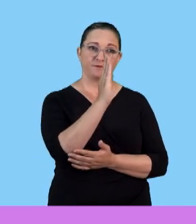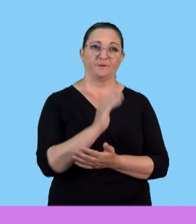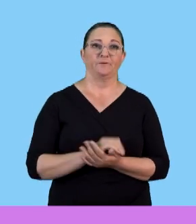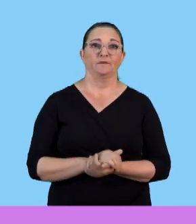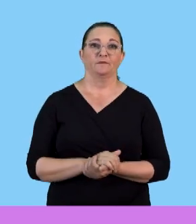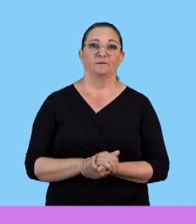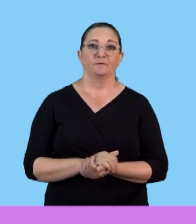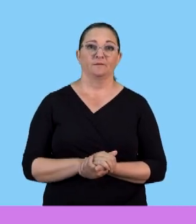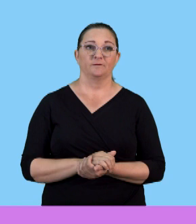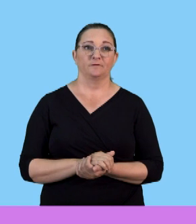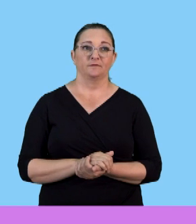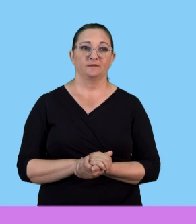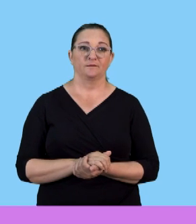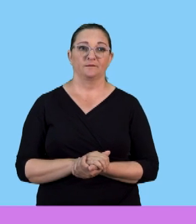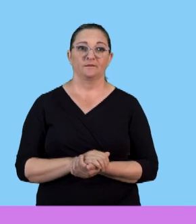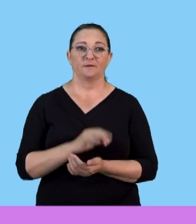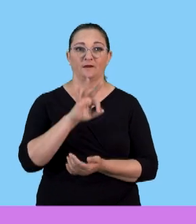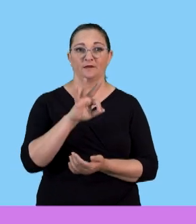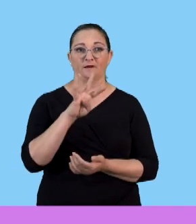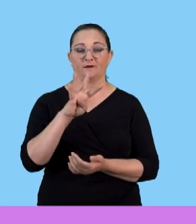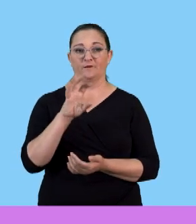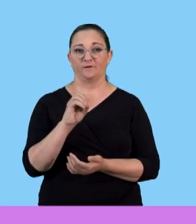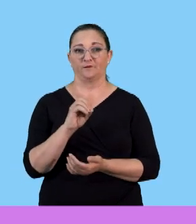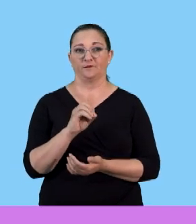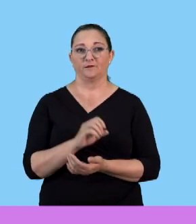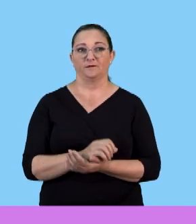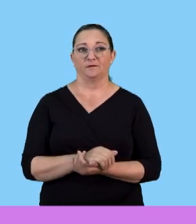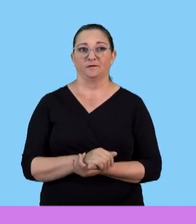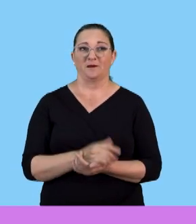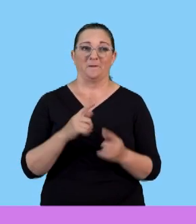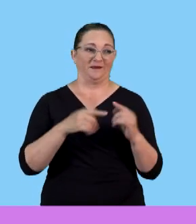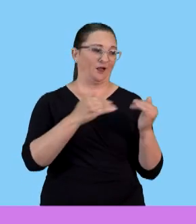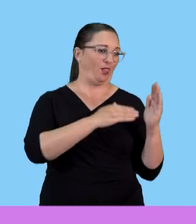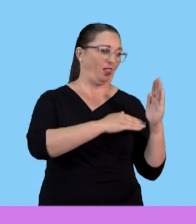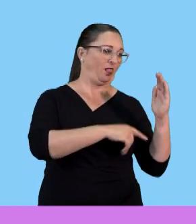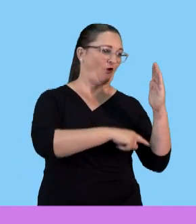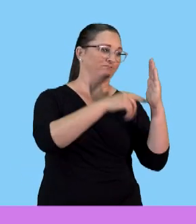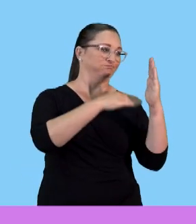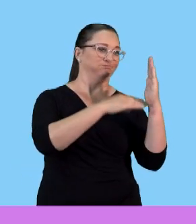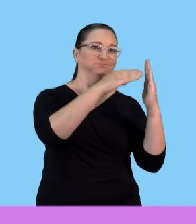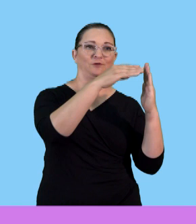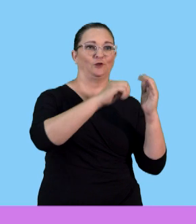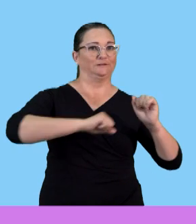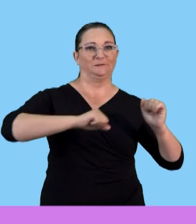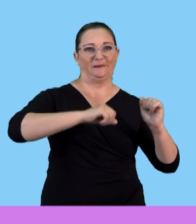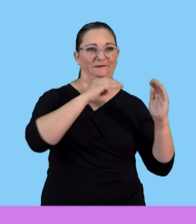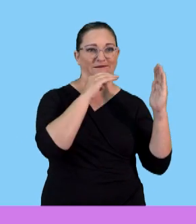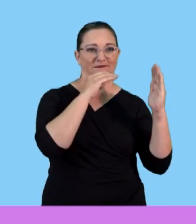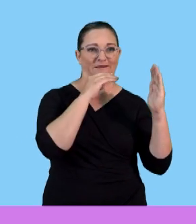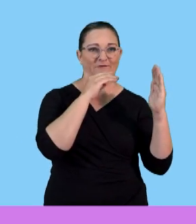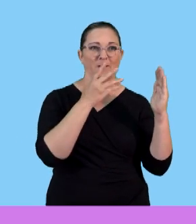8,500. And then at 340, obviously, it should be above. But then we do not have enough space.